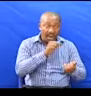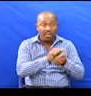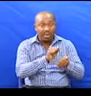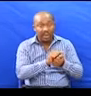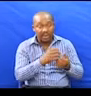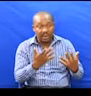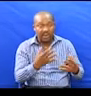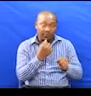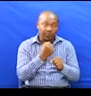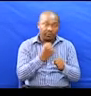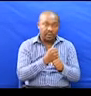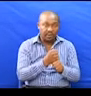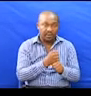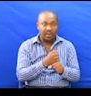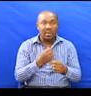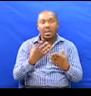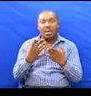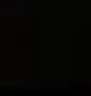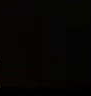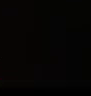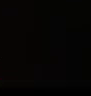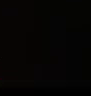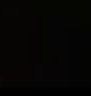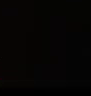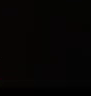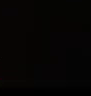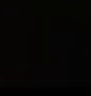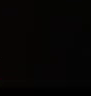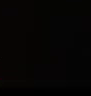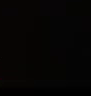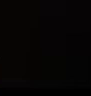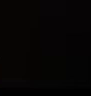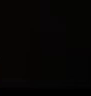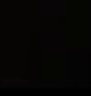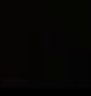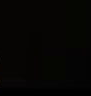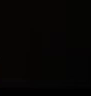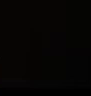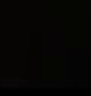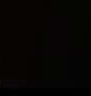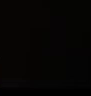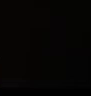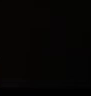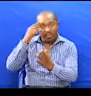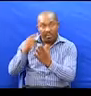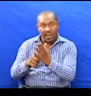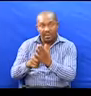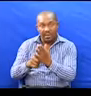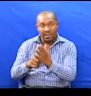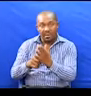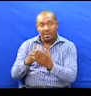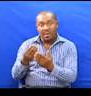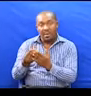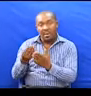lipid, with the examples of what? Food that can provide us with what? Lipid. Also, we saw the meaning of